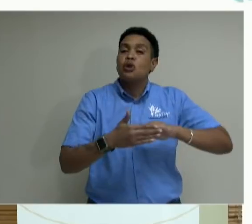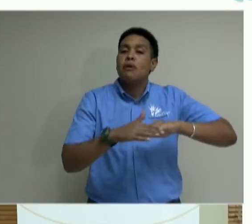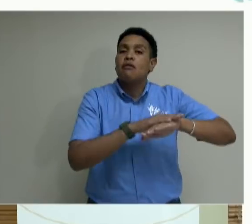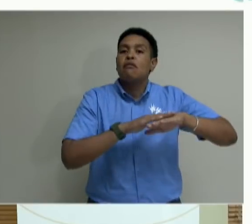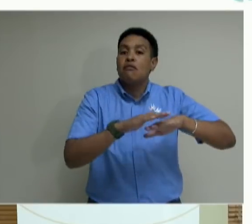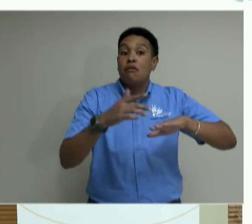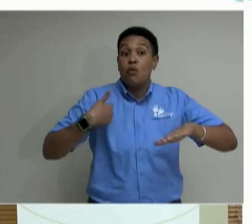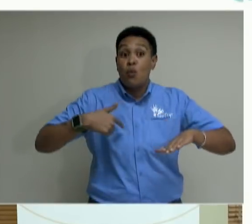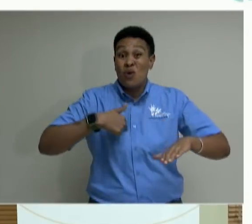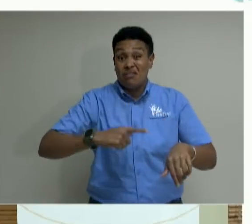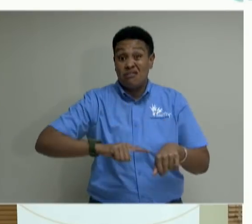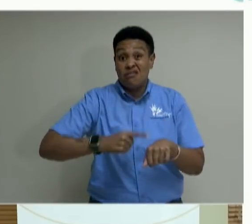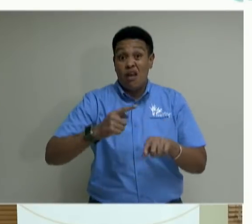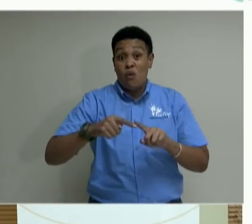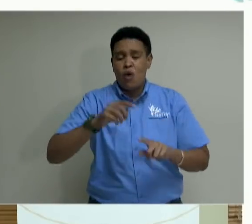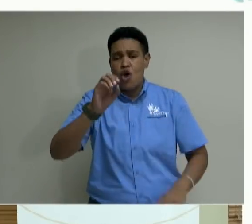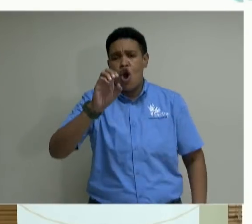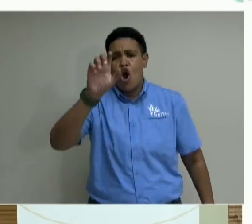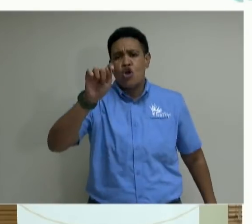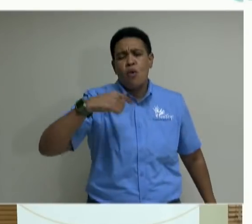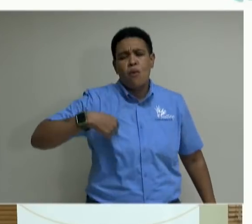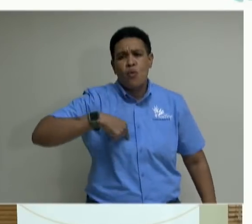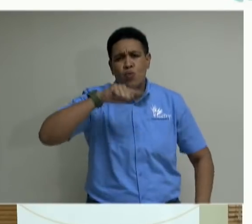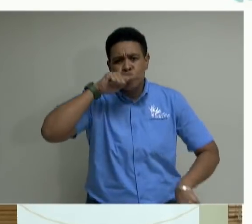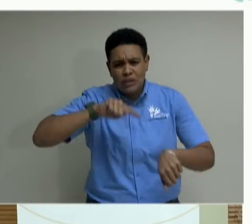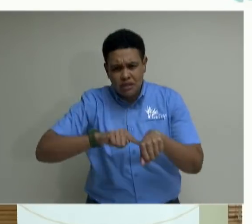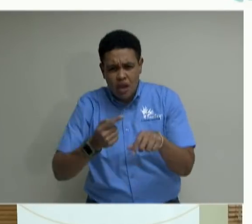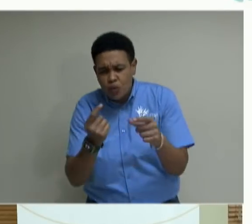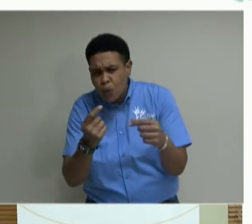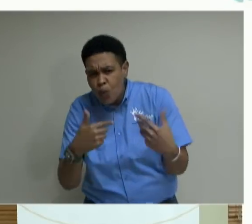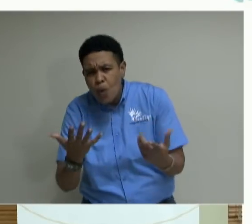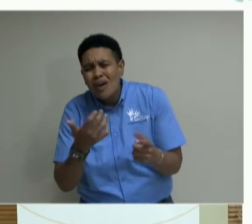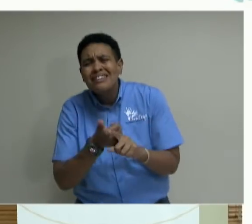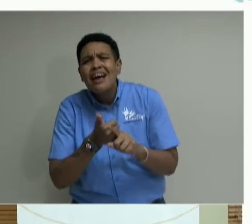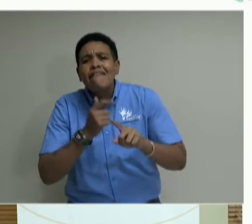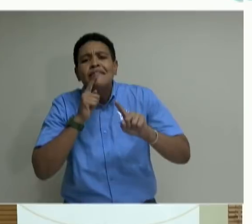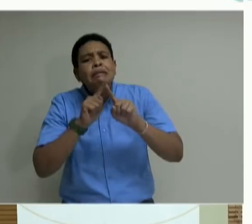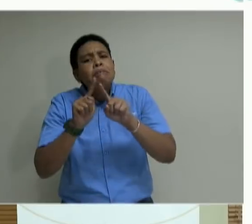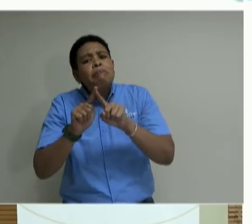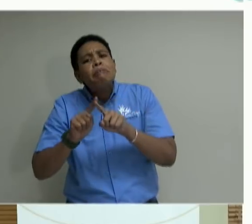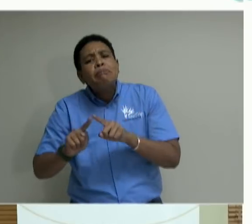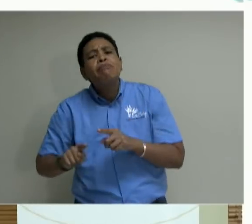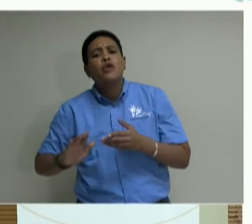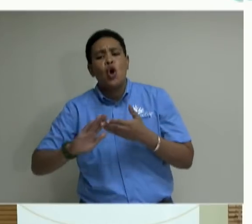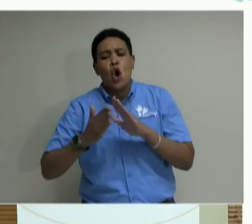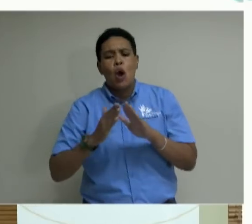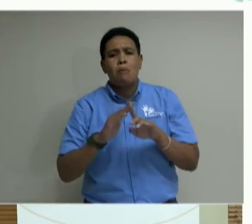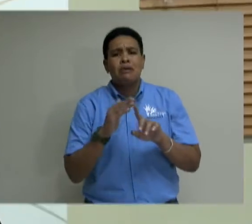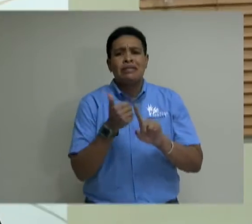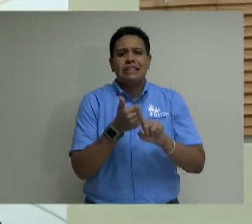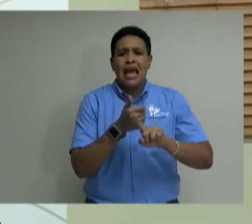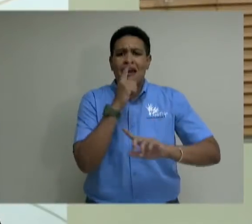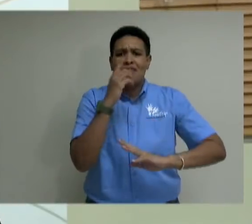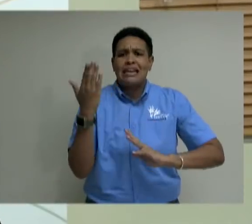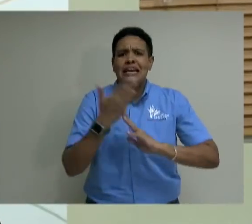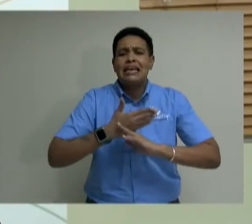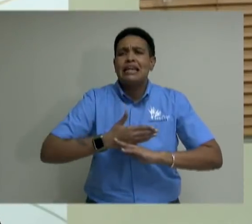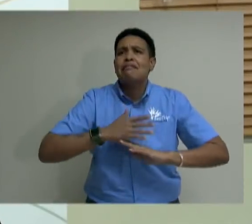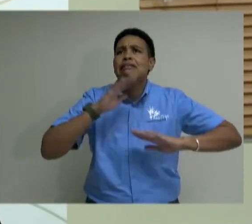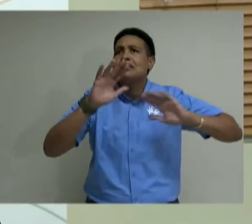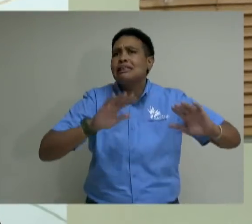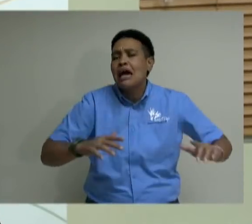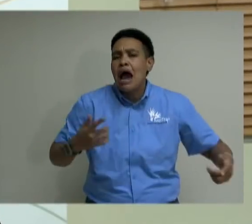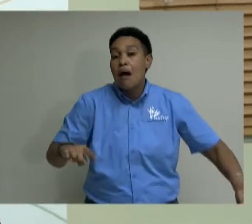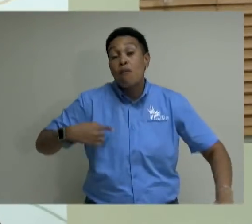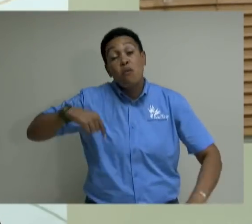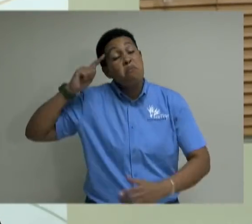the beginning of October, we had started to do a variety of community interventions, and we believe